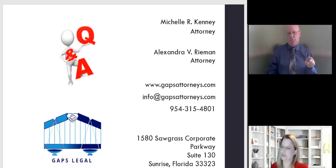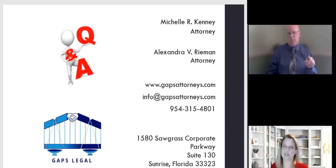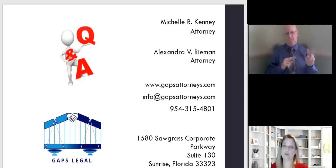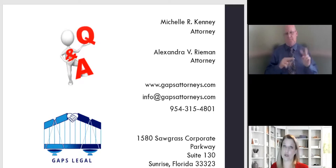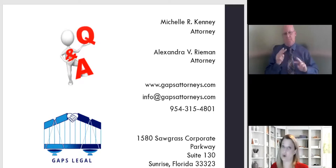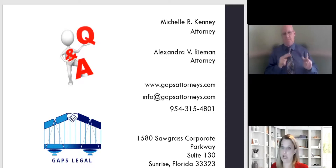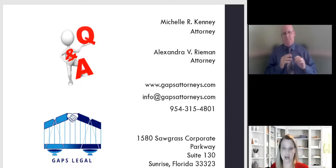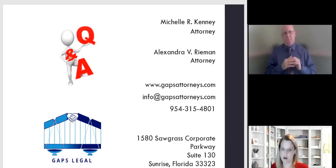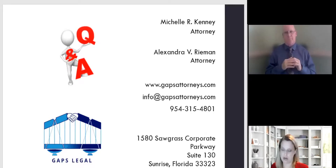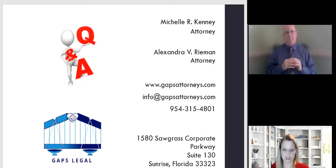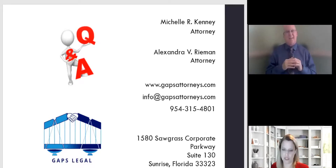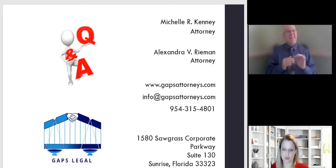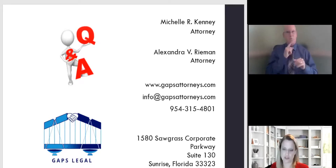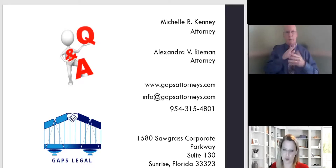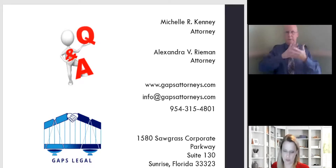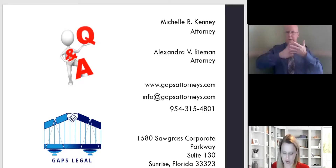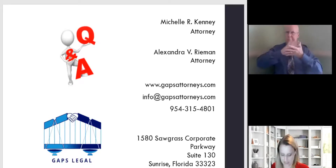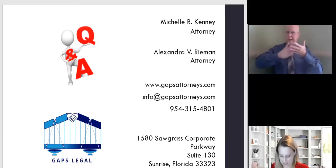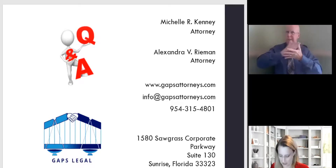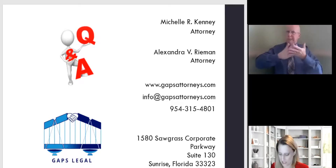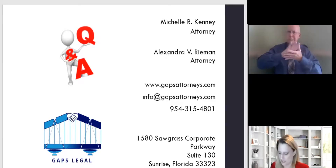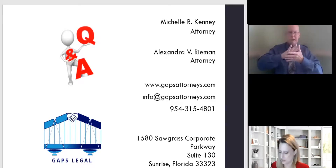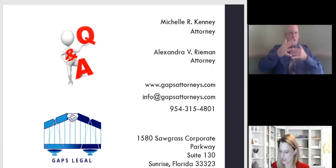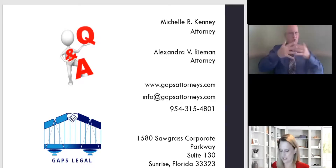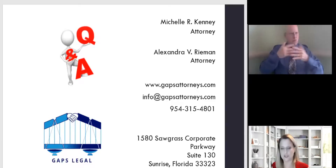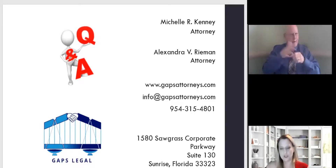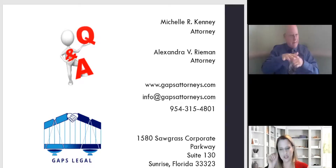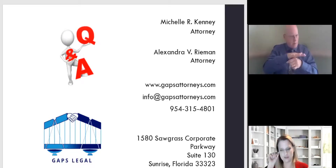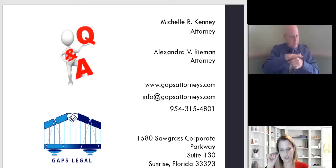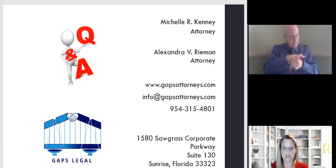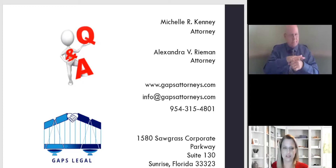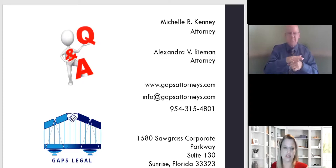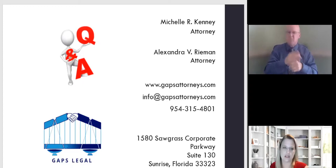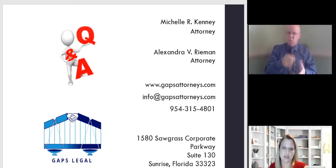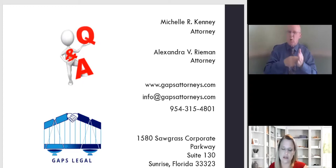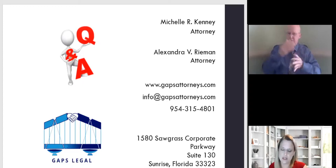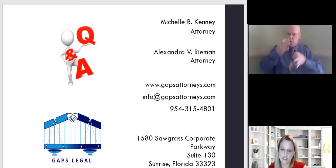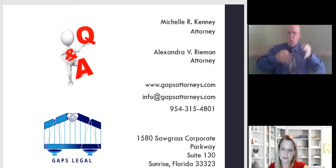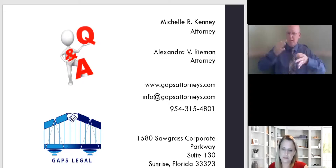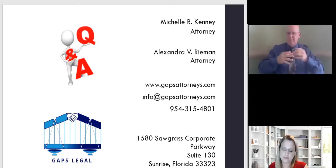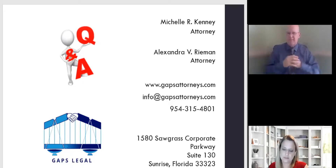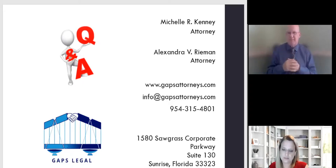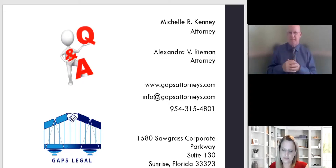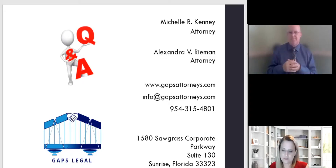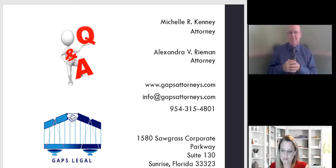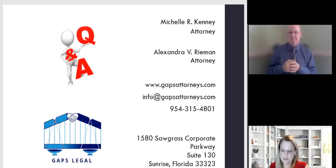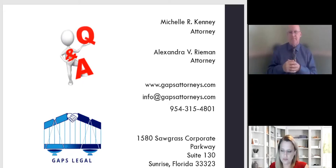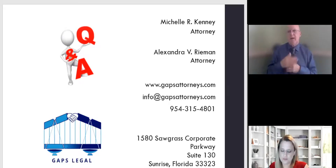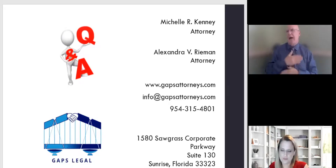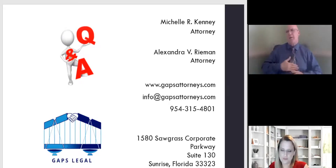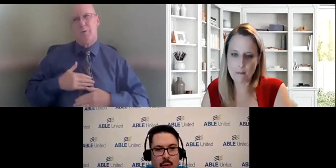So, but that's really a gray area. So that's why it's a court process. So that's the best I can do to give you kind of some insight there. I